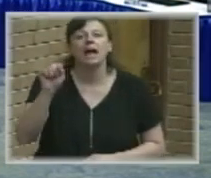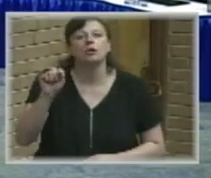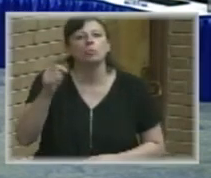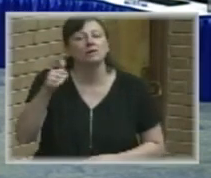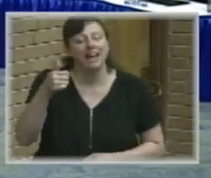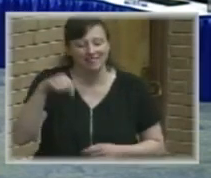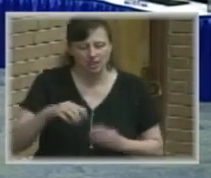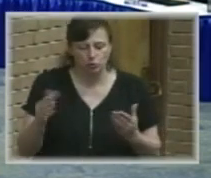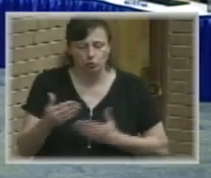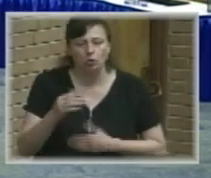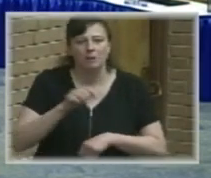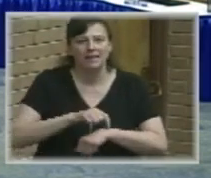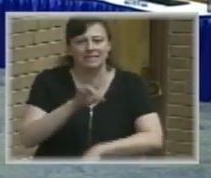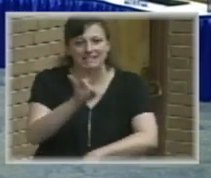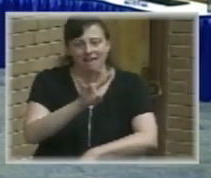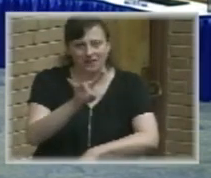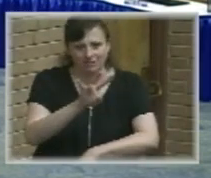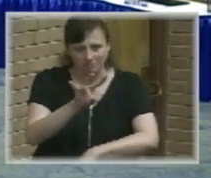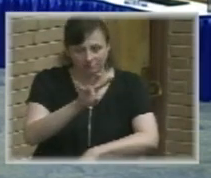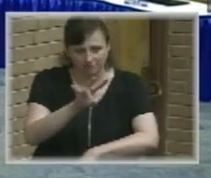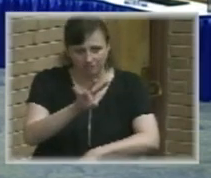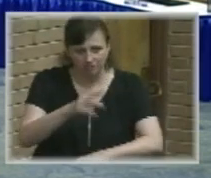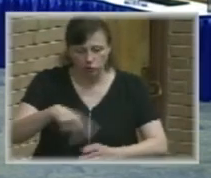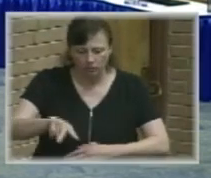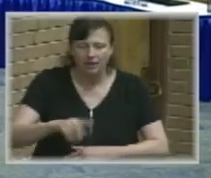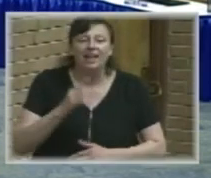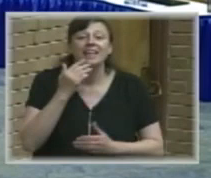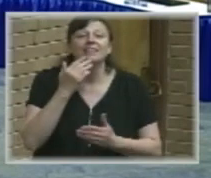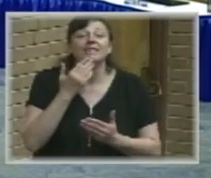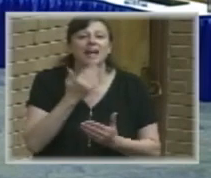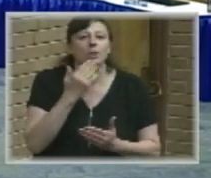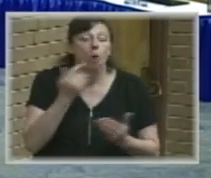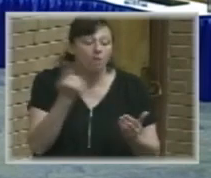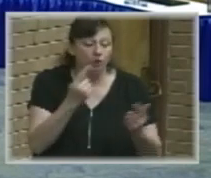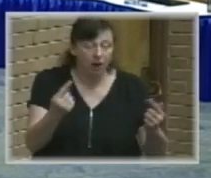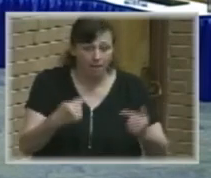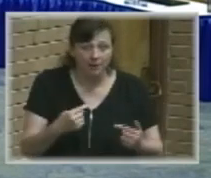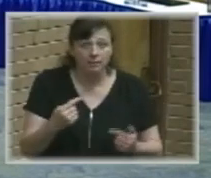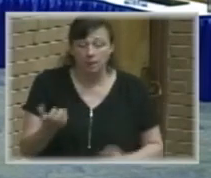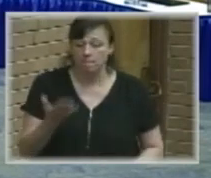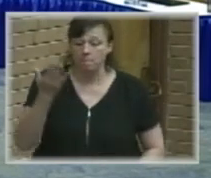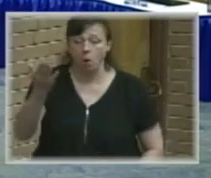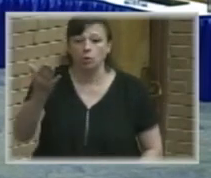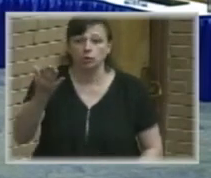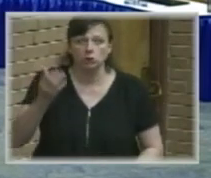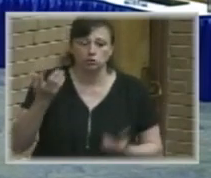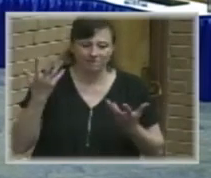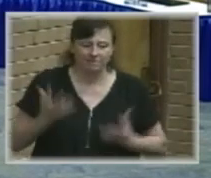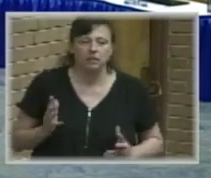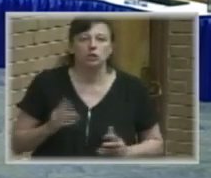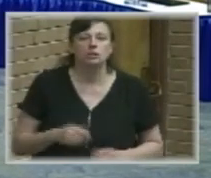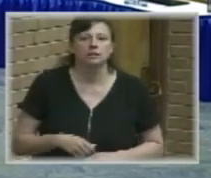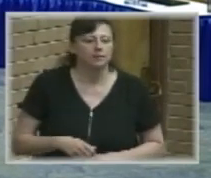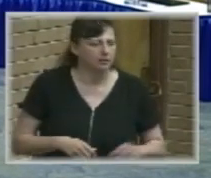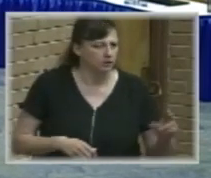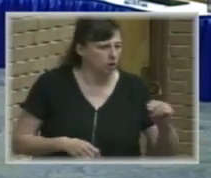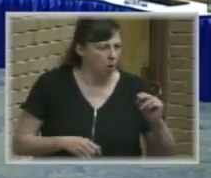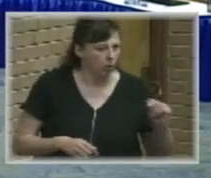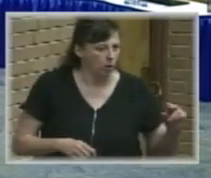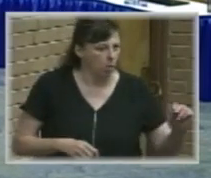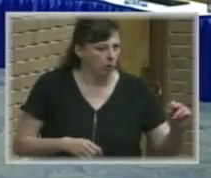this room at 7 p.m. Thank you all for being here. Can I have a motion to adjourn? No.